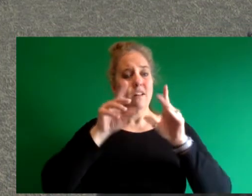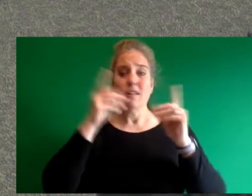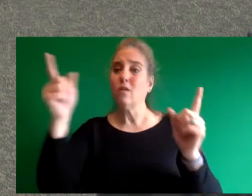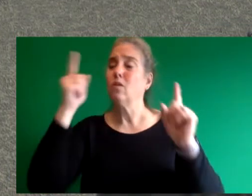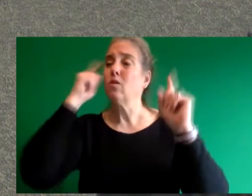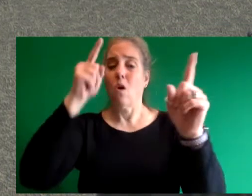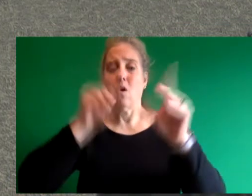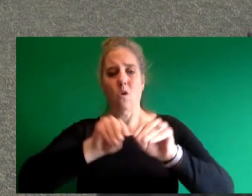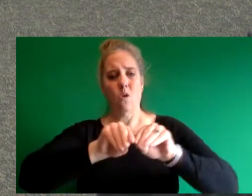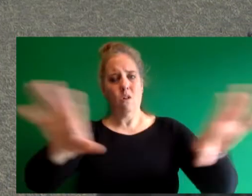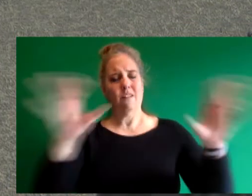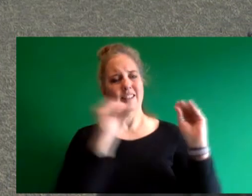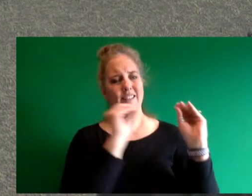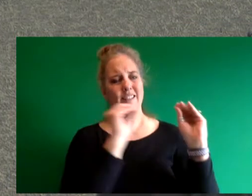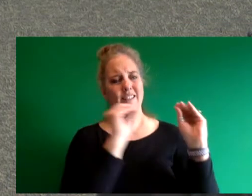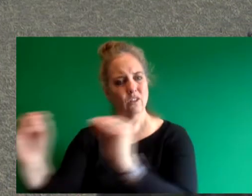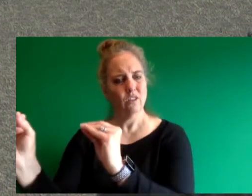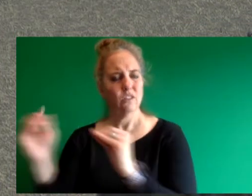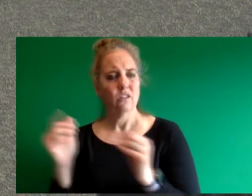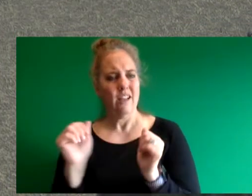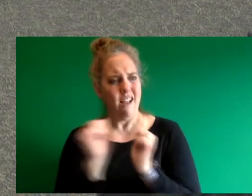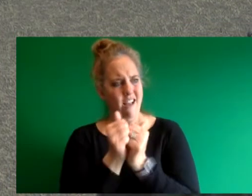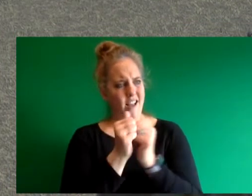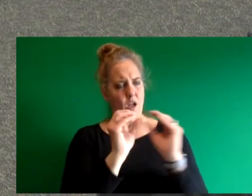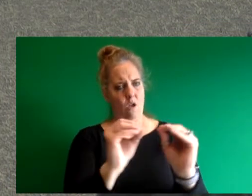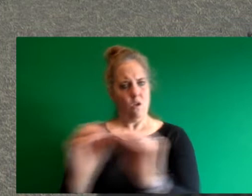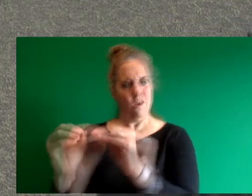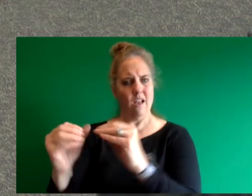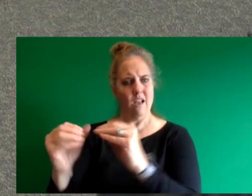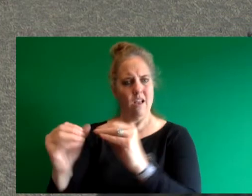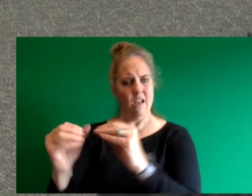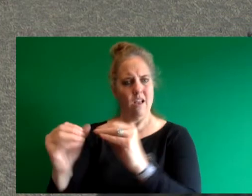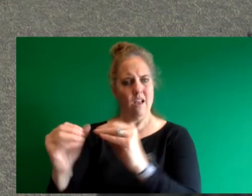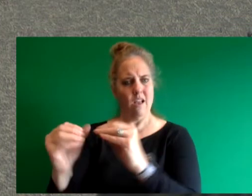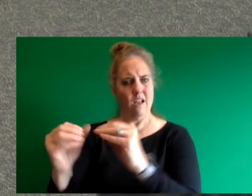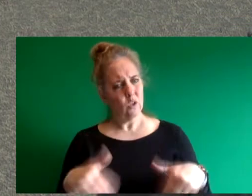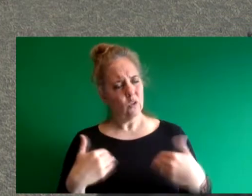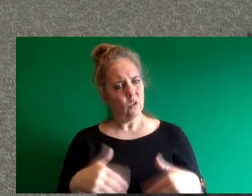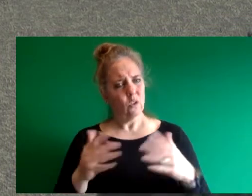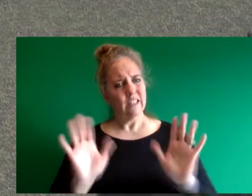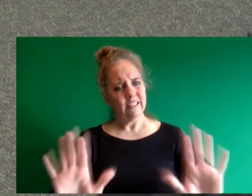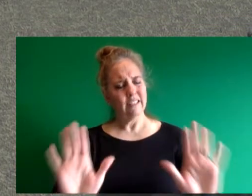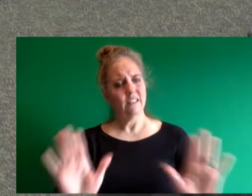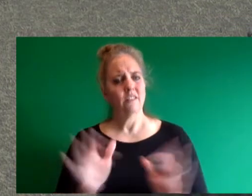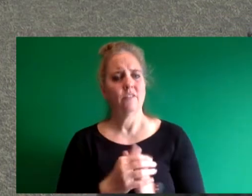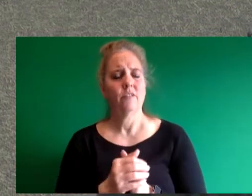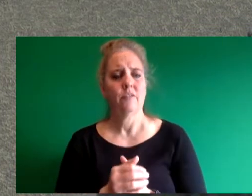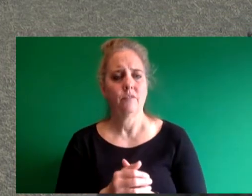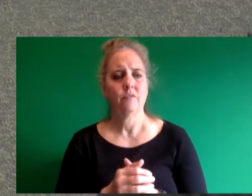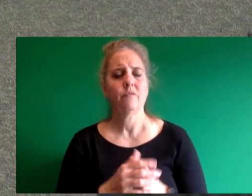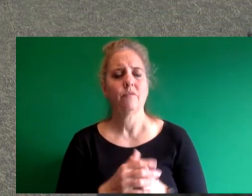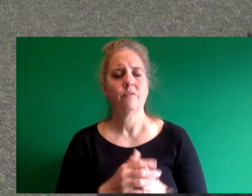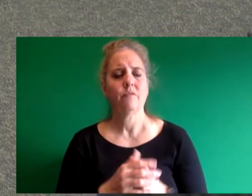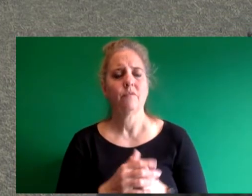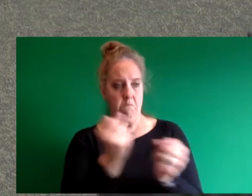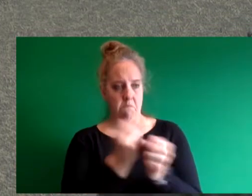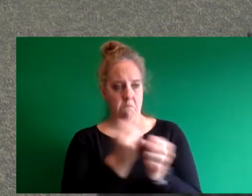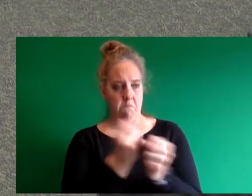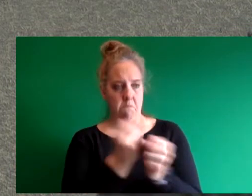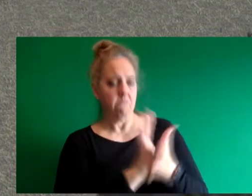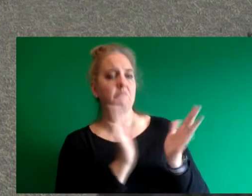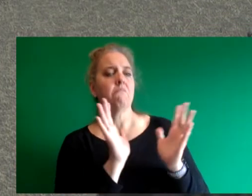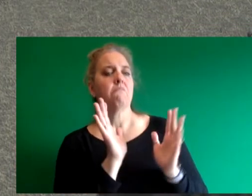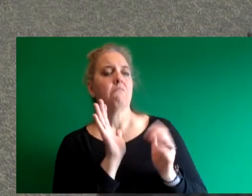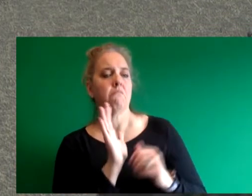youth? So part of that's already been taking place through some video production. On May 12th, we're having another panel just for our community and our families to